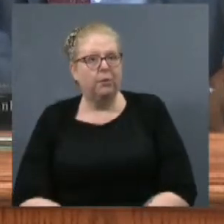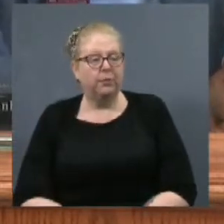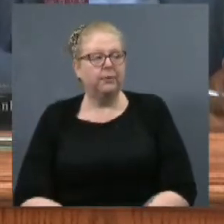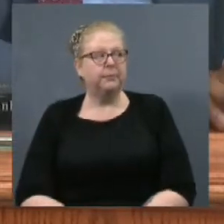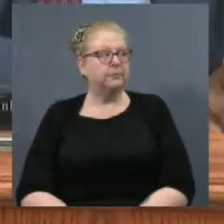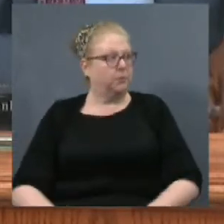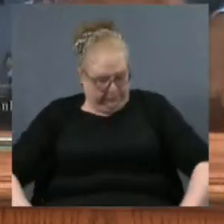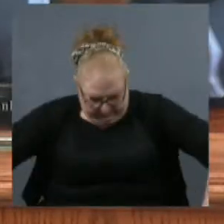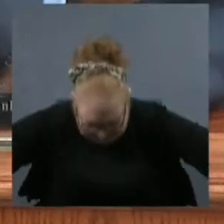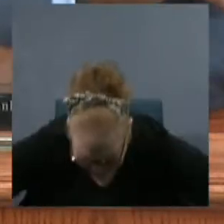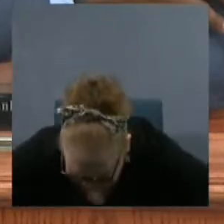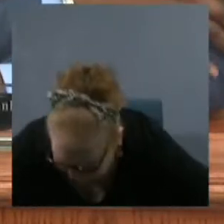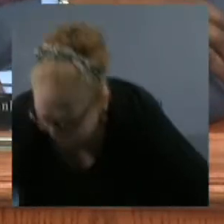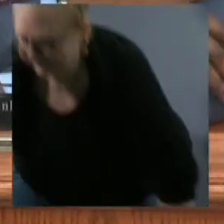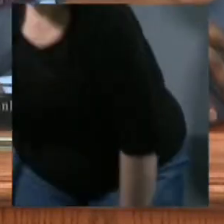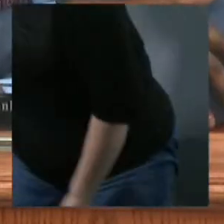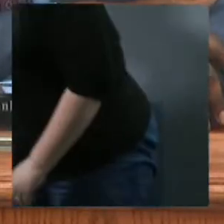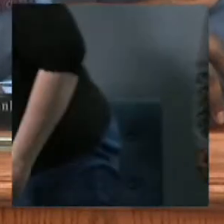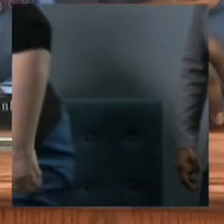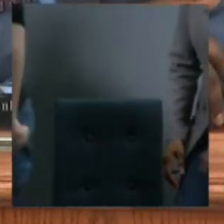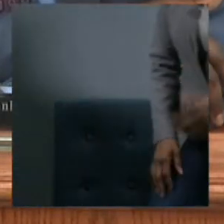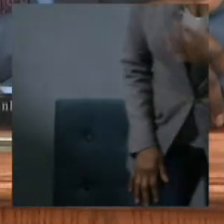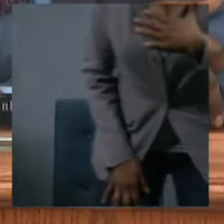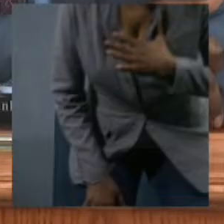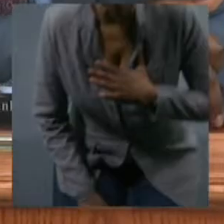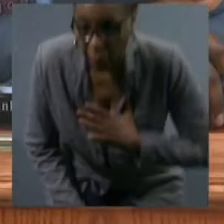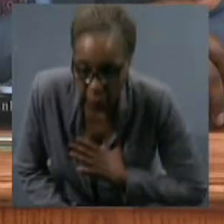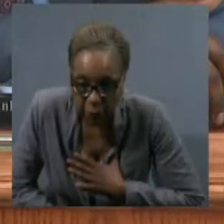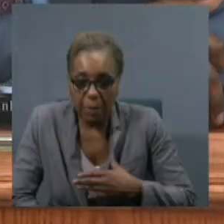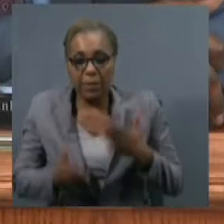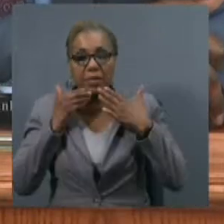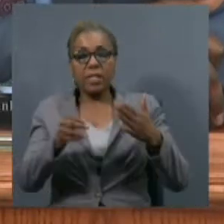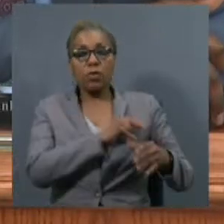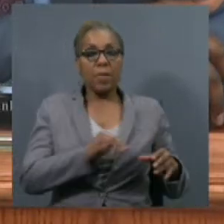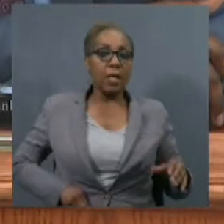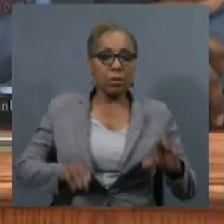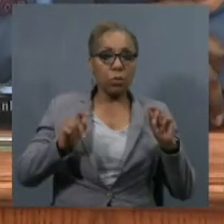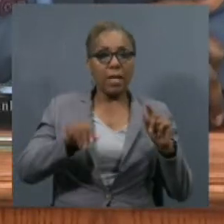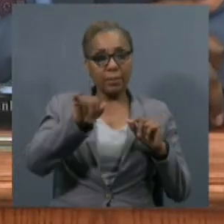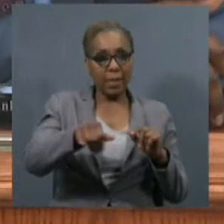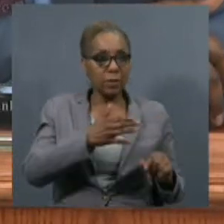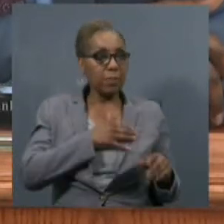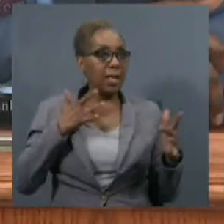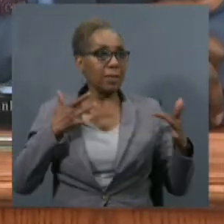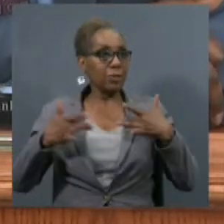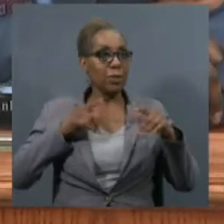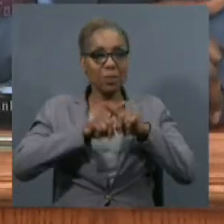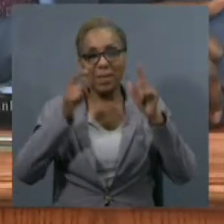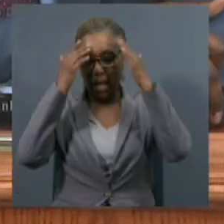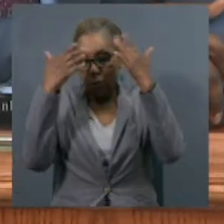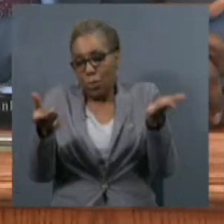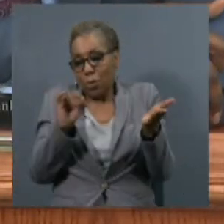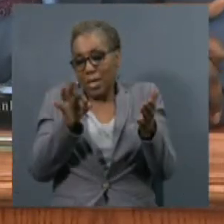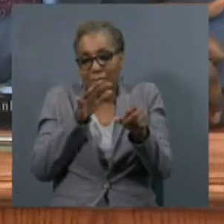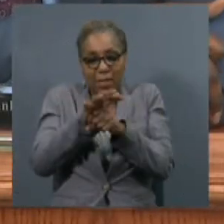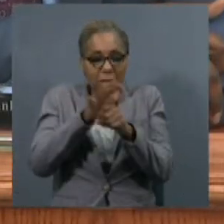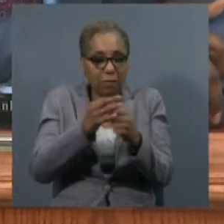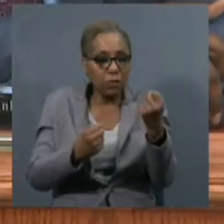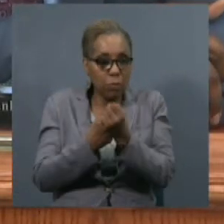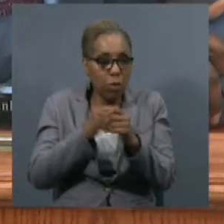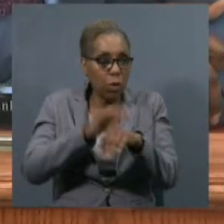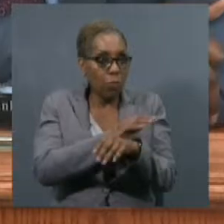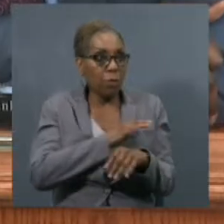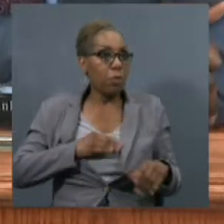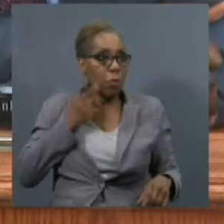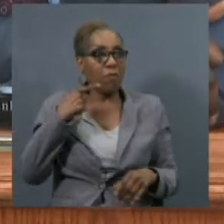Director Wyatt. Thank you, Mayor. Well, that is my concern. I don't know that there is enough support on the board